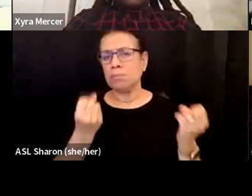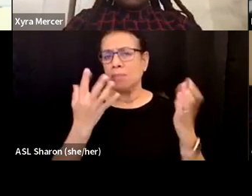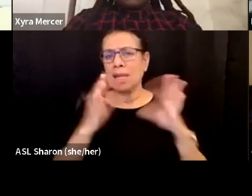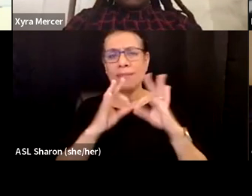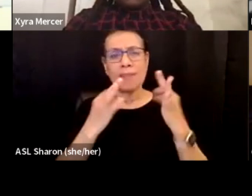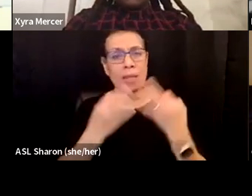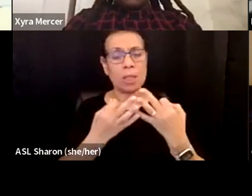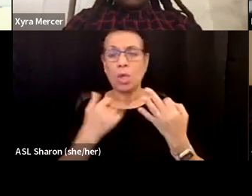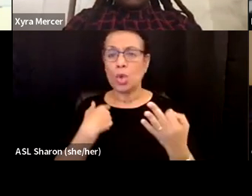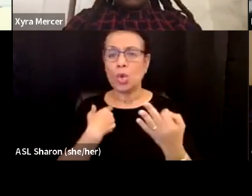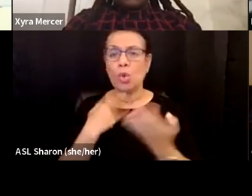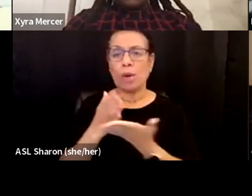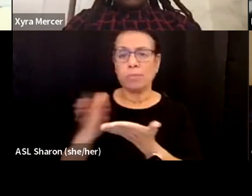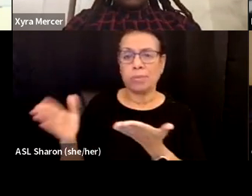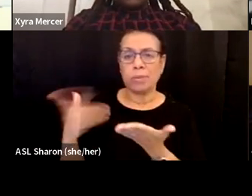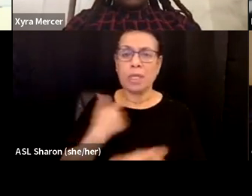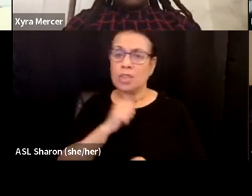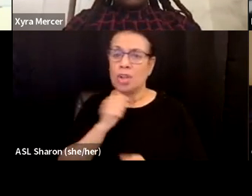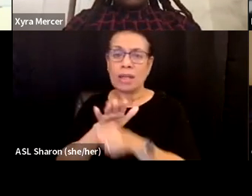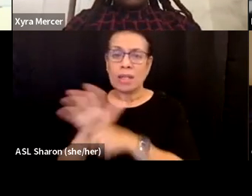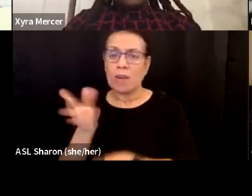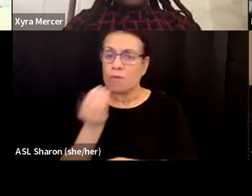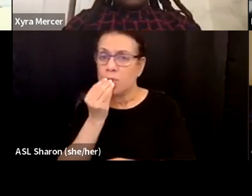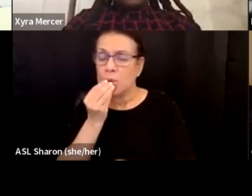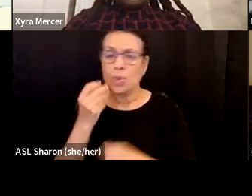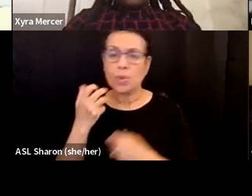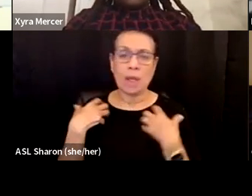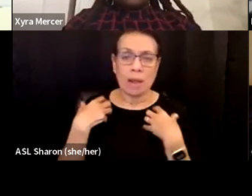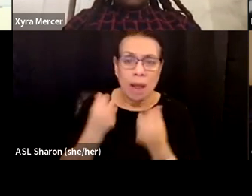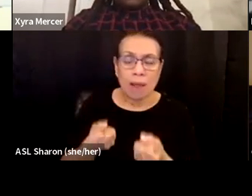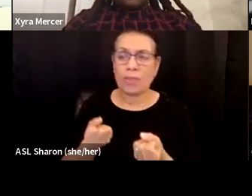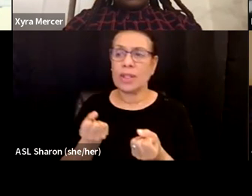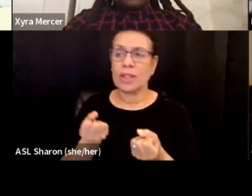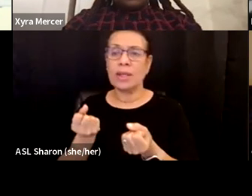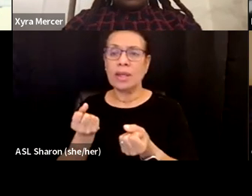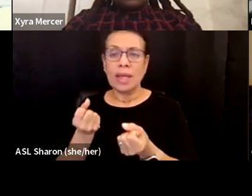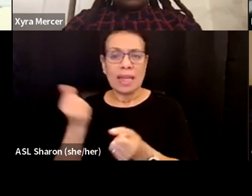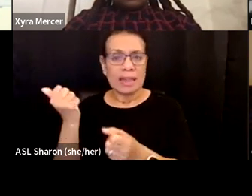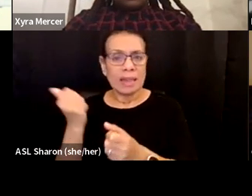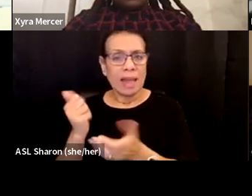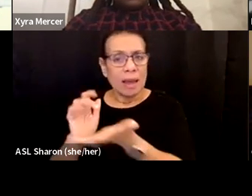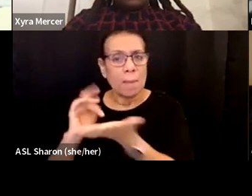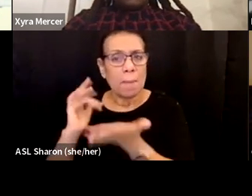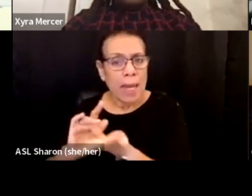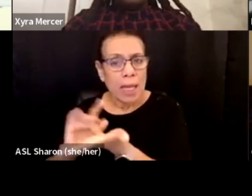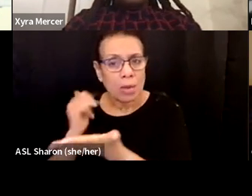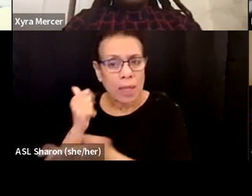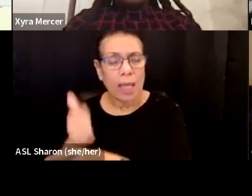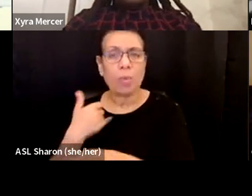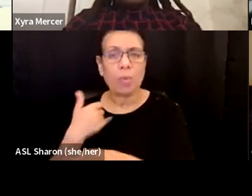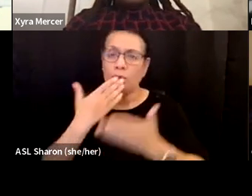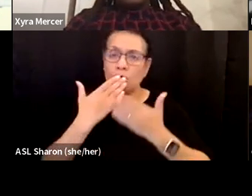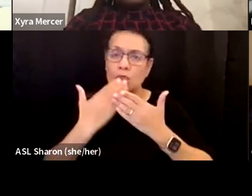underserved in areas such as housing food and health care the shaw community not only offers excellent quality education according to